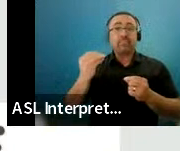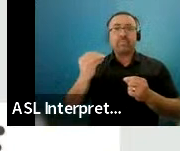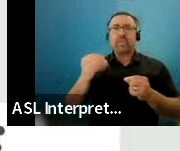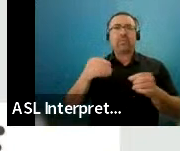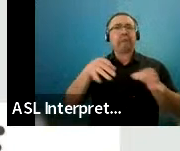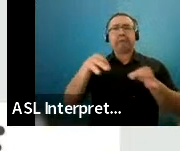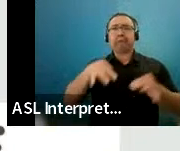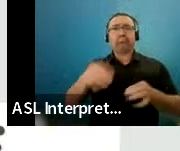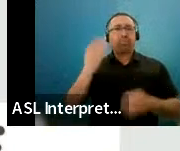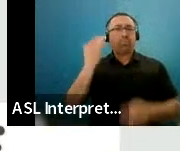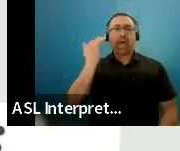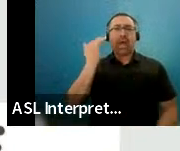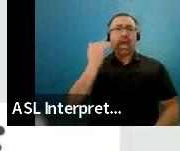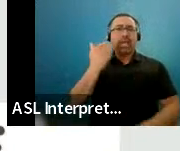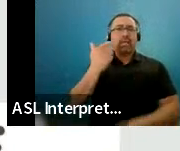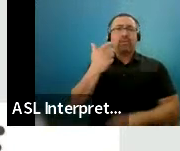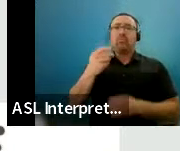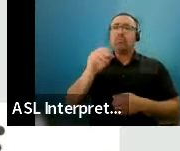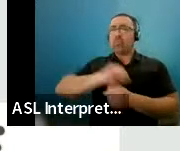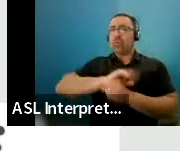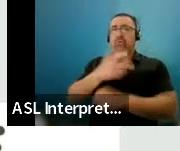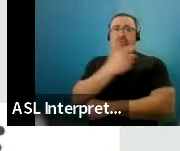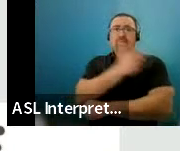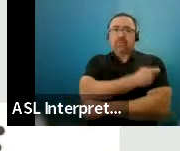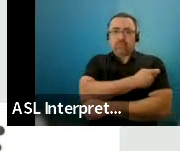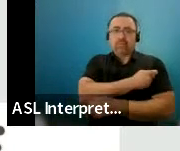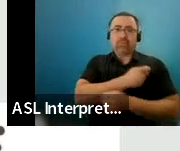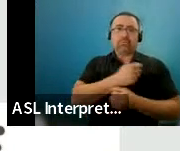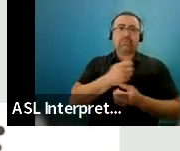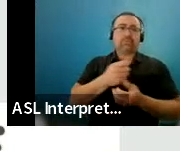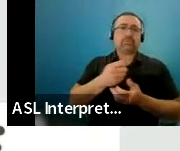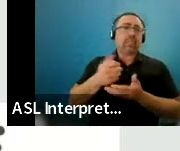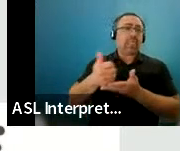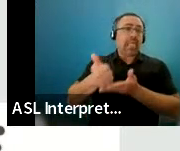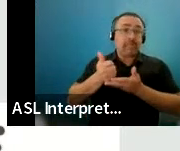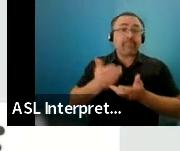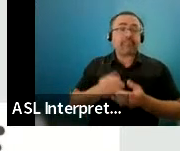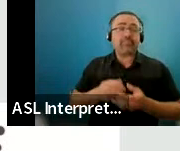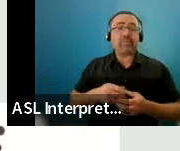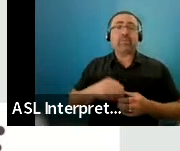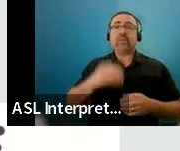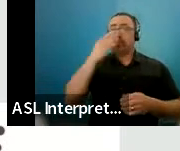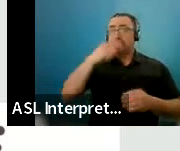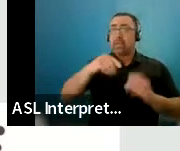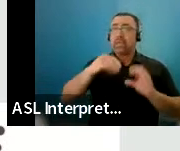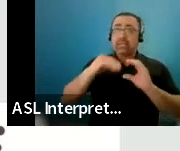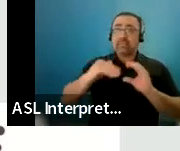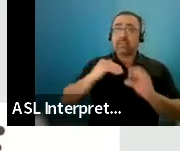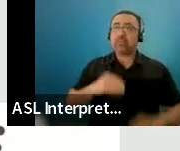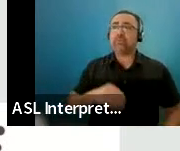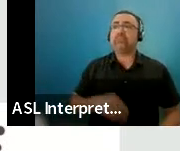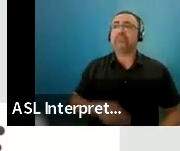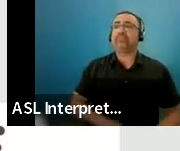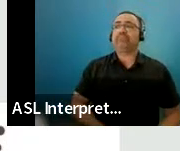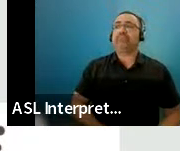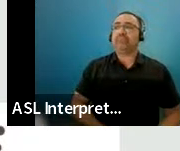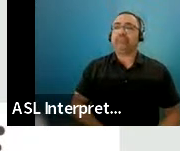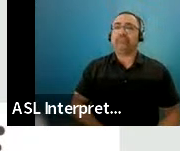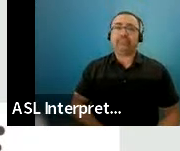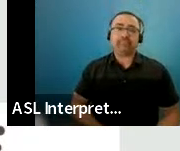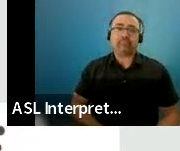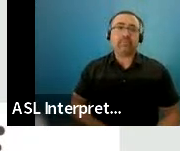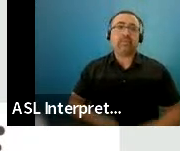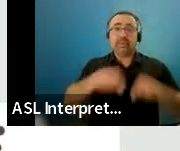why the COVID-19 vaccine was meaningful to you. Please email social media at cfioc.org if